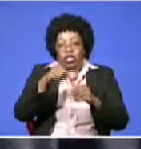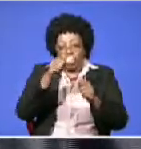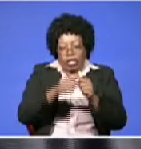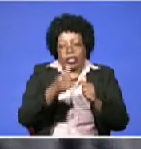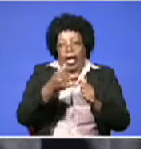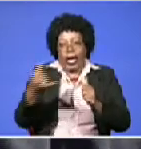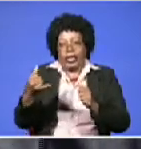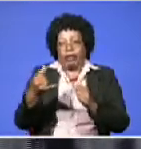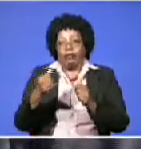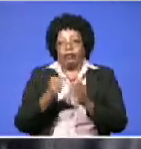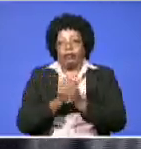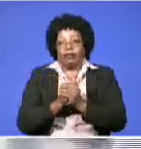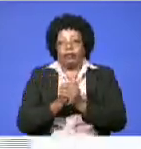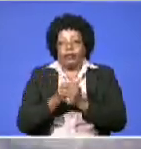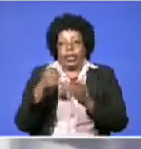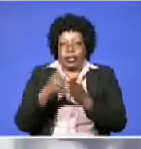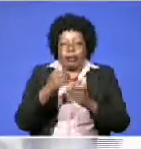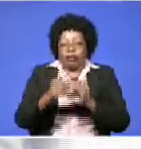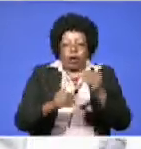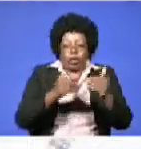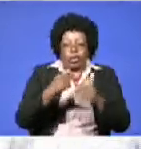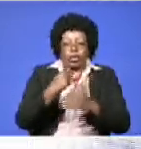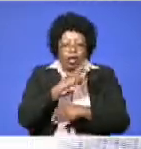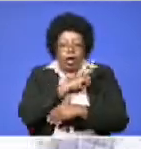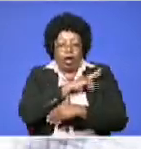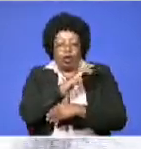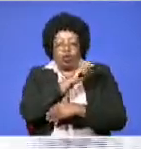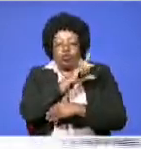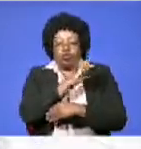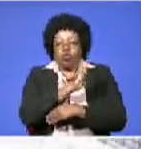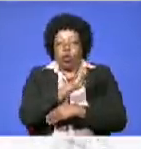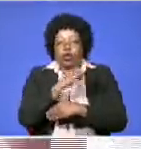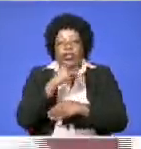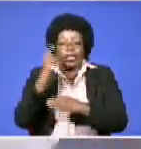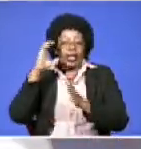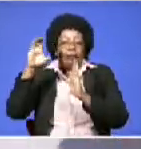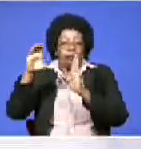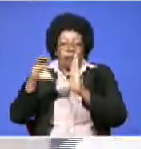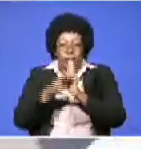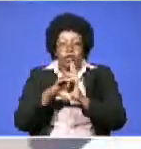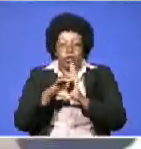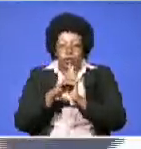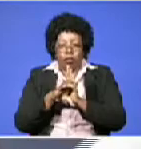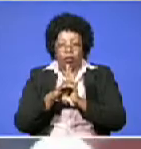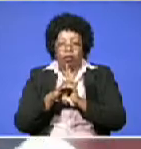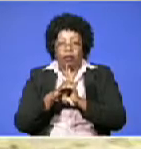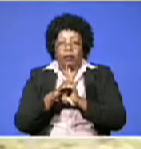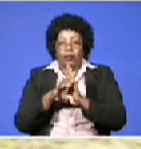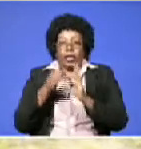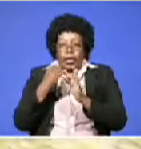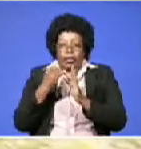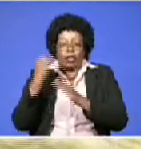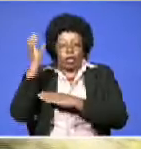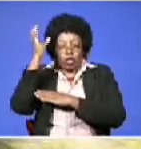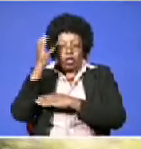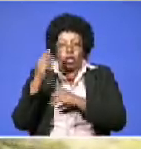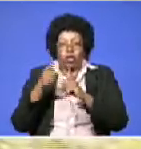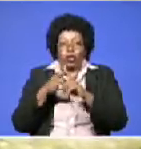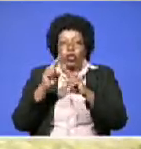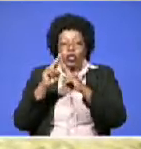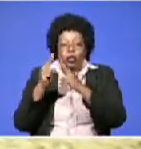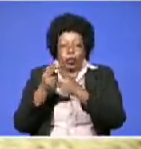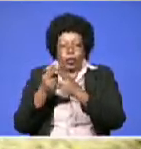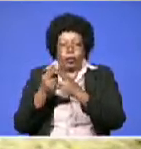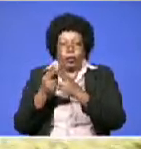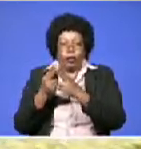a very, very, very in-depth process. Rose says tampering with evidence and taking pictures on the crime scene is a paramount concern to the unit, as